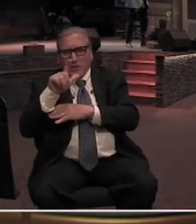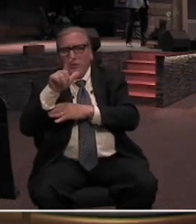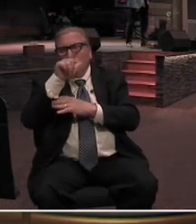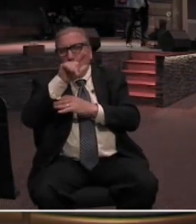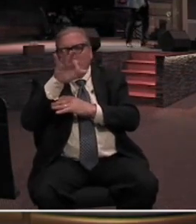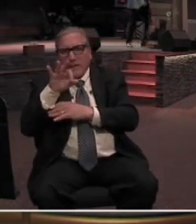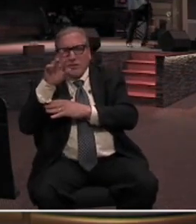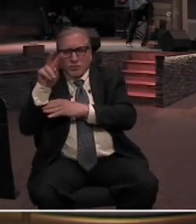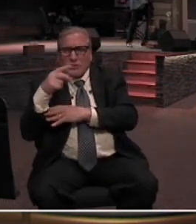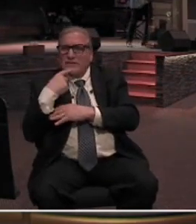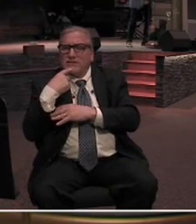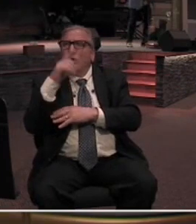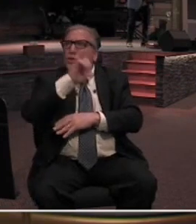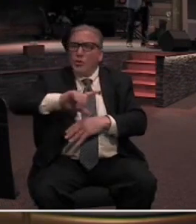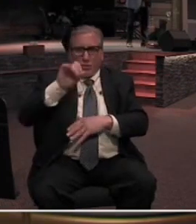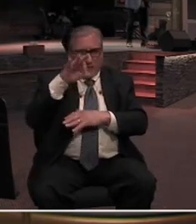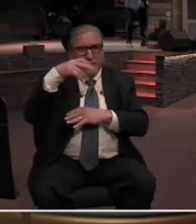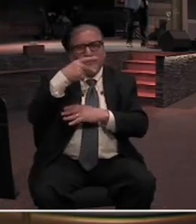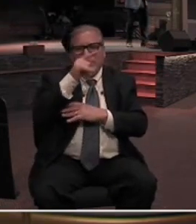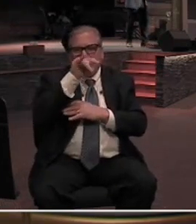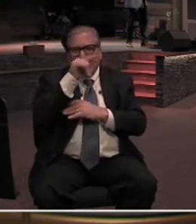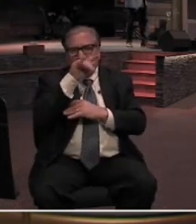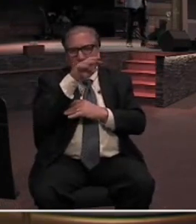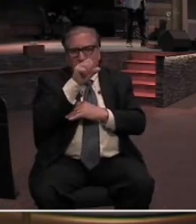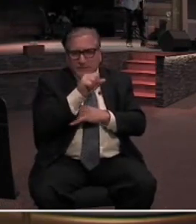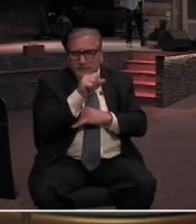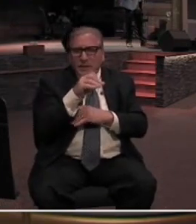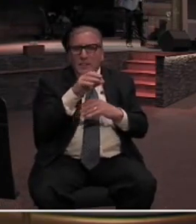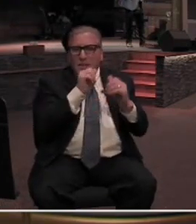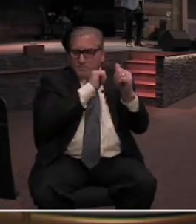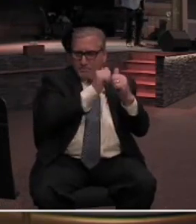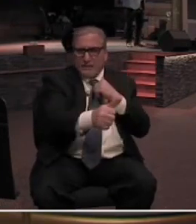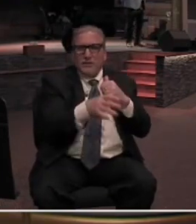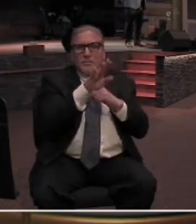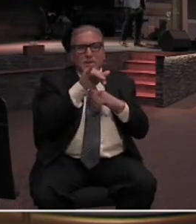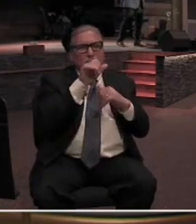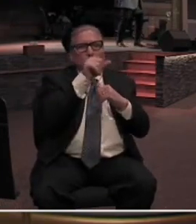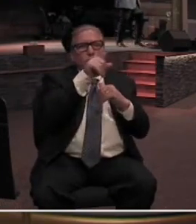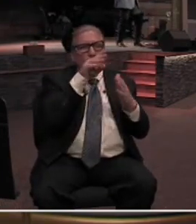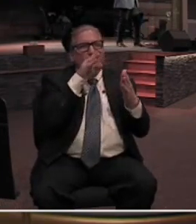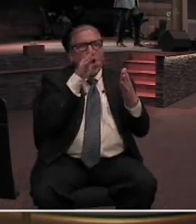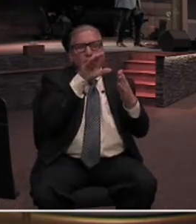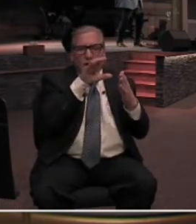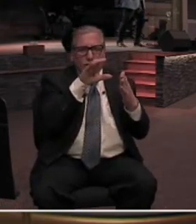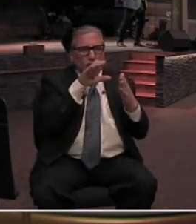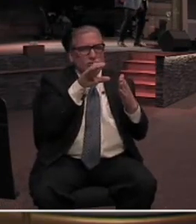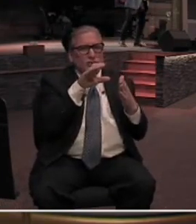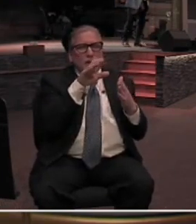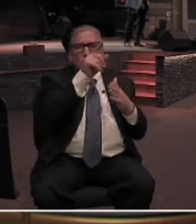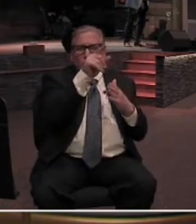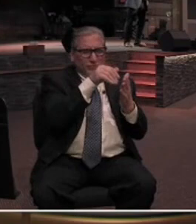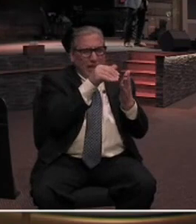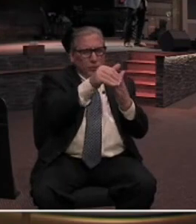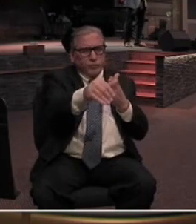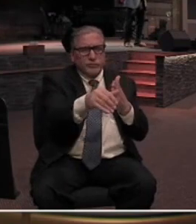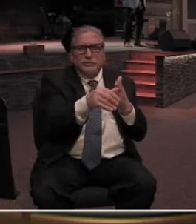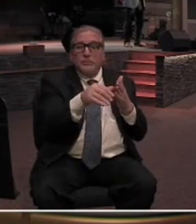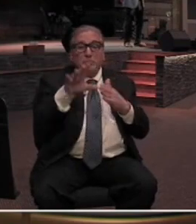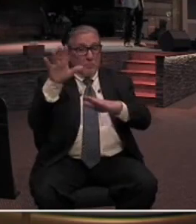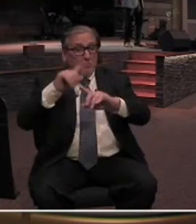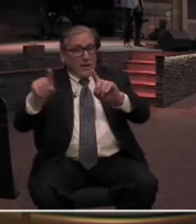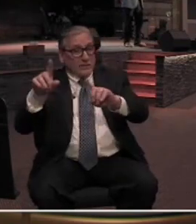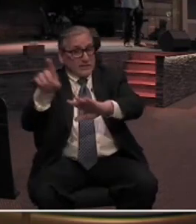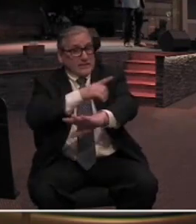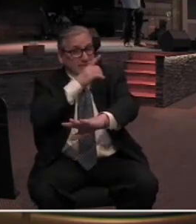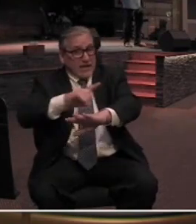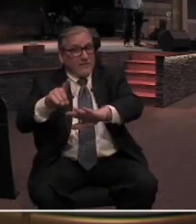the Philistines passed on by hundreds and by thousands, but David and his men passed